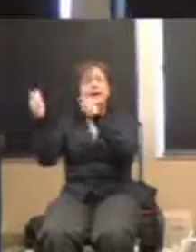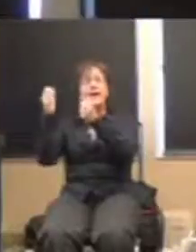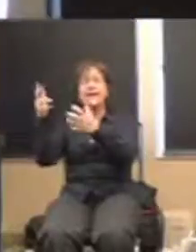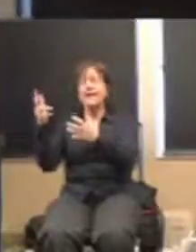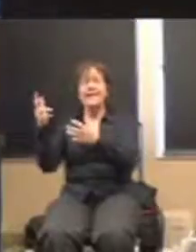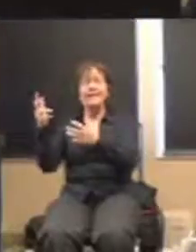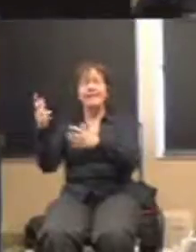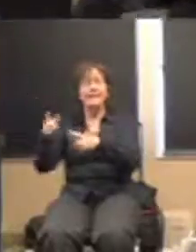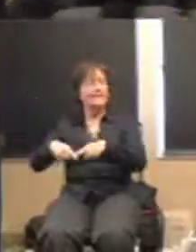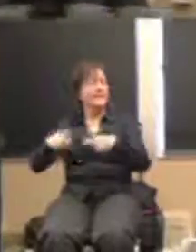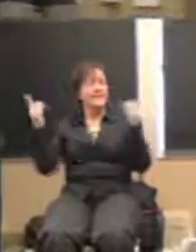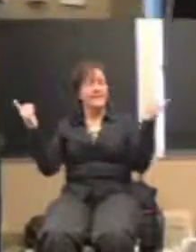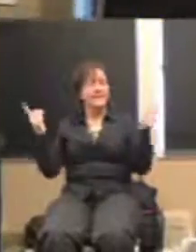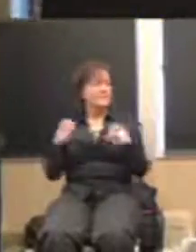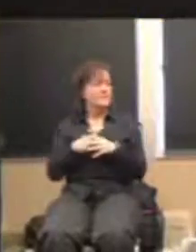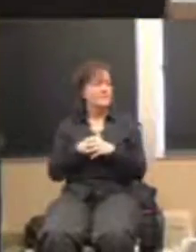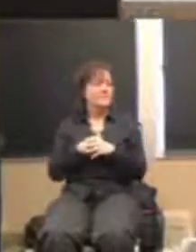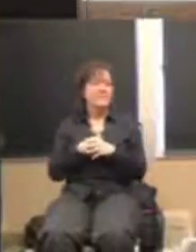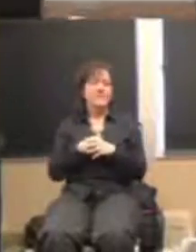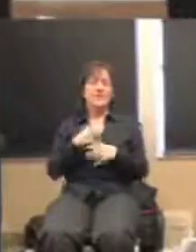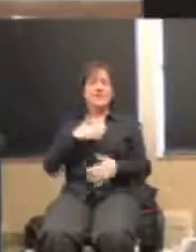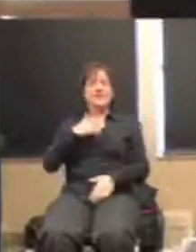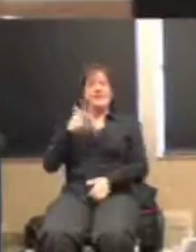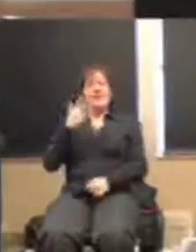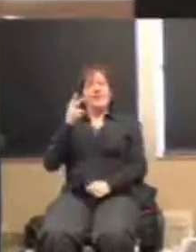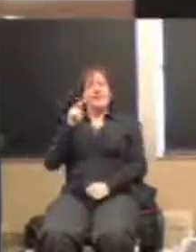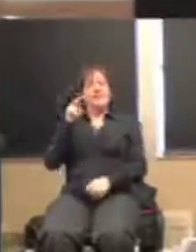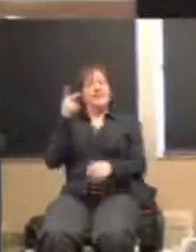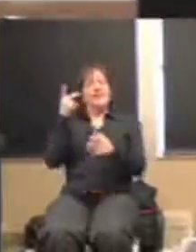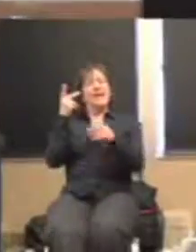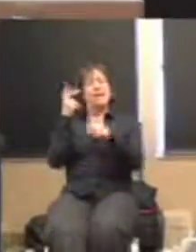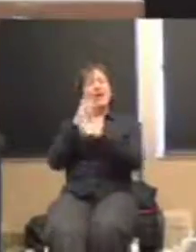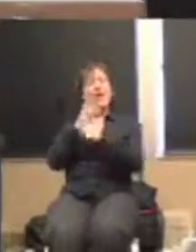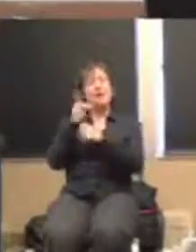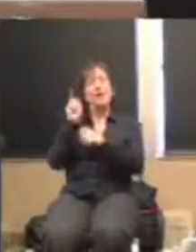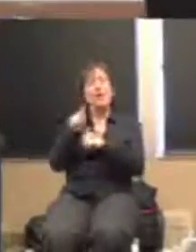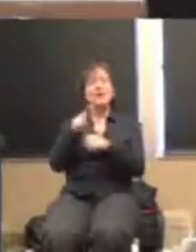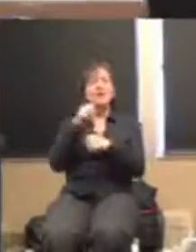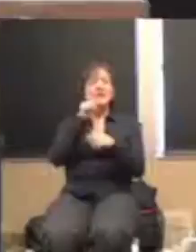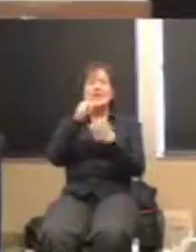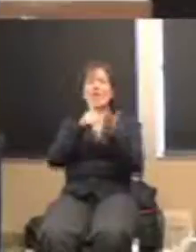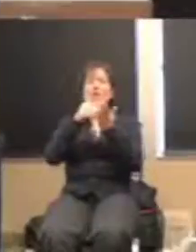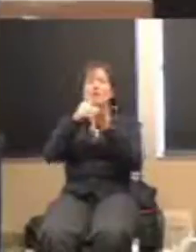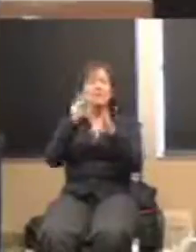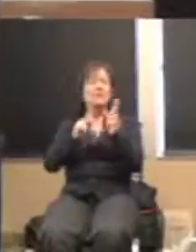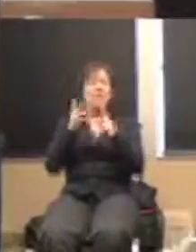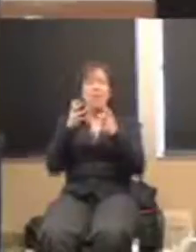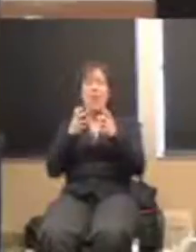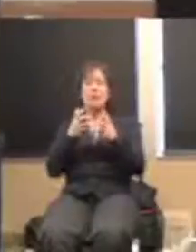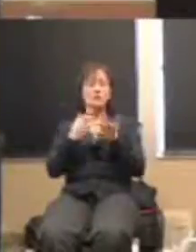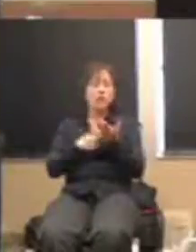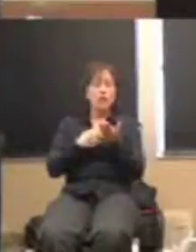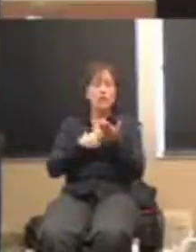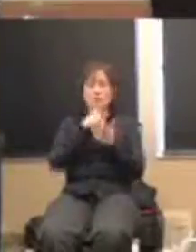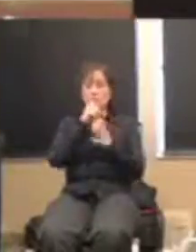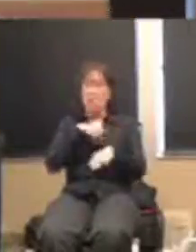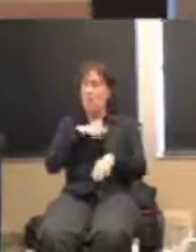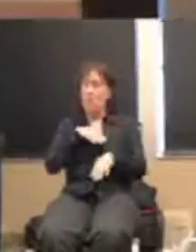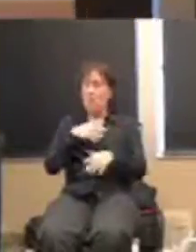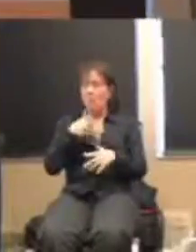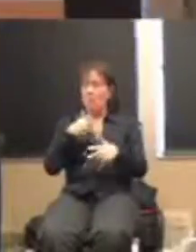sense? That's kind of where we stand on that. It's kind of a hard question, and it's not often a question people want to address, but I again